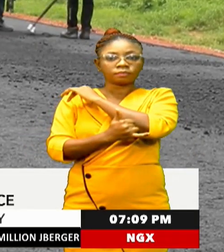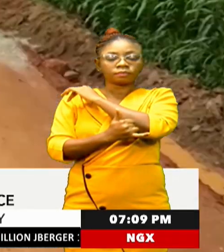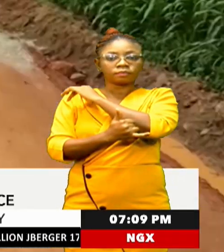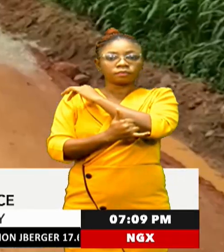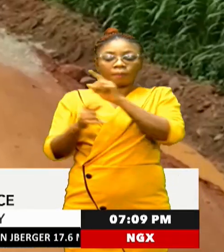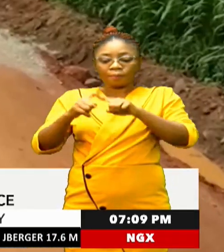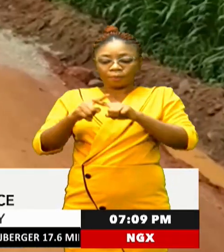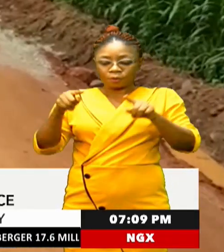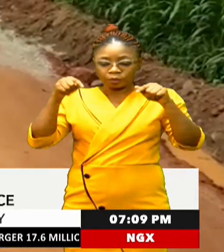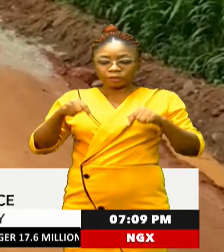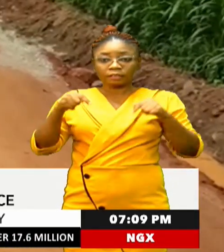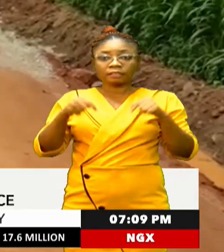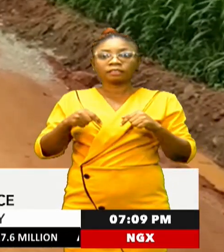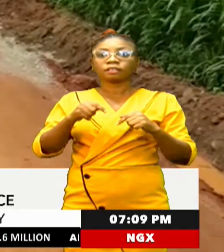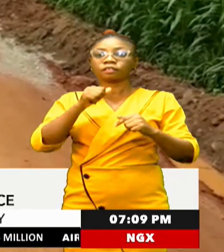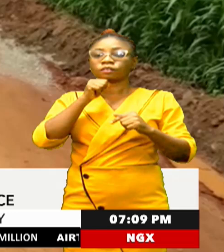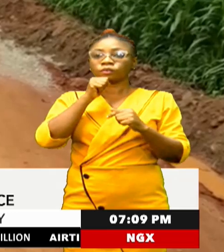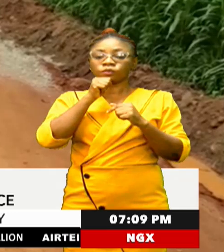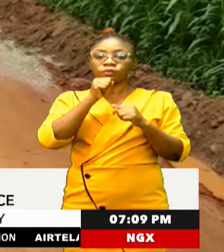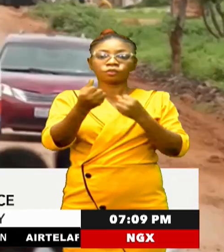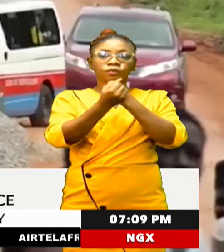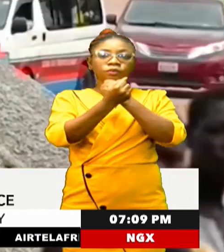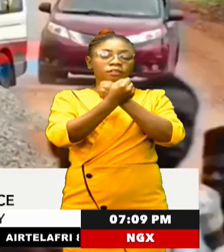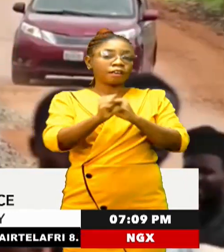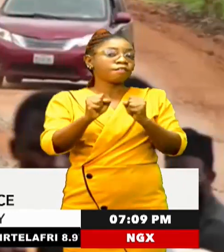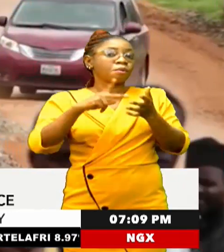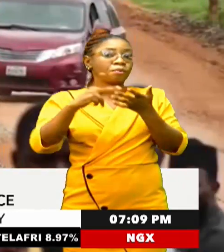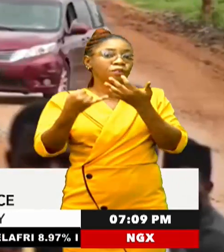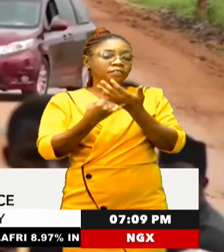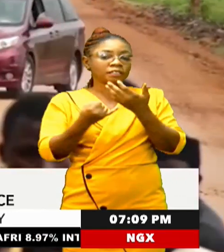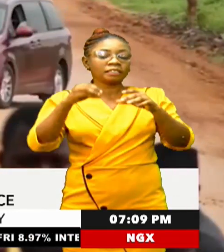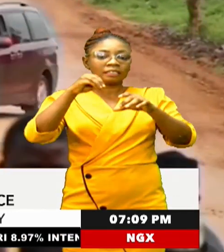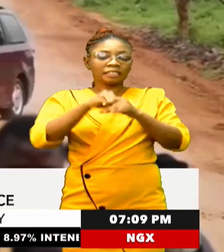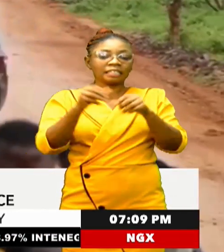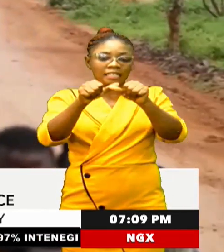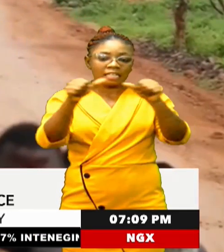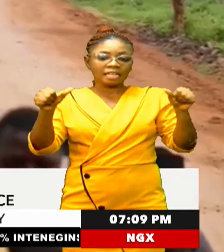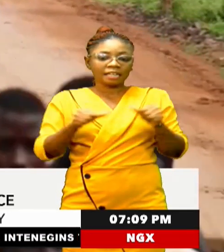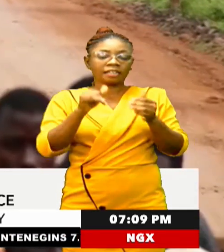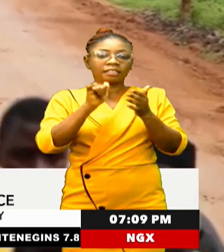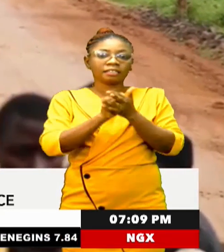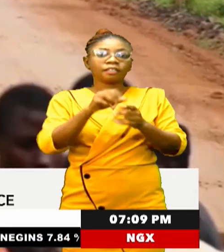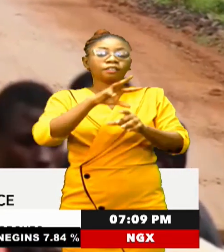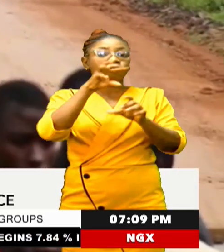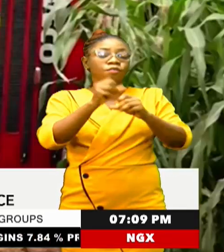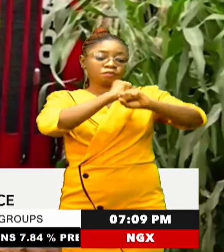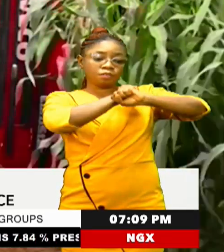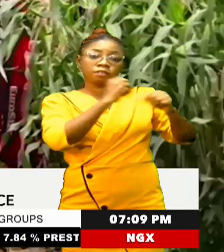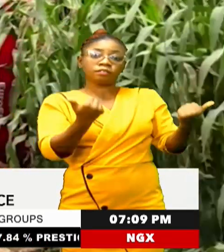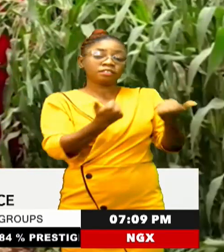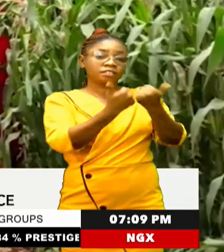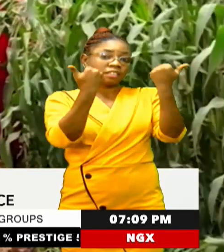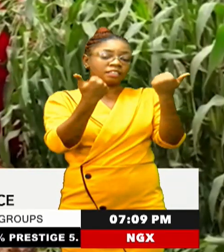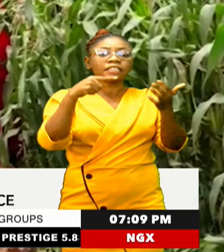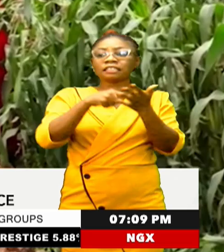But this hammer did not spare projects in areas under security threats, and the people are counting difficult days. It's one